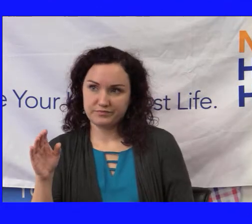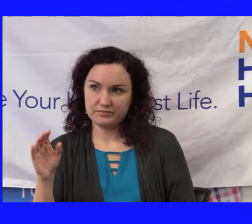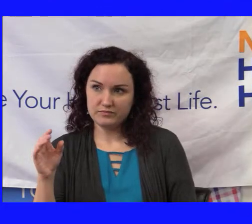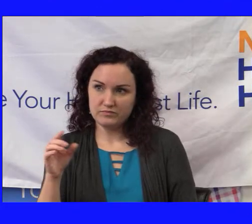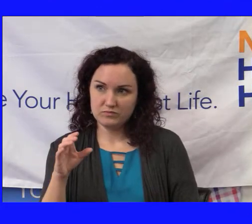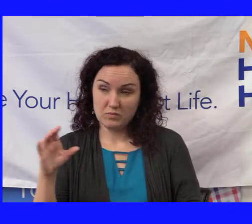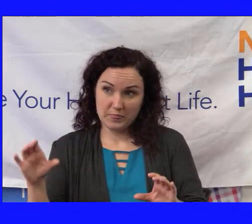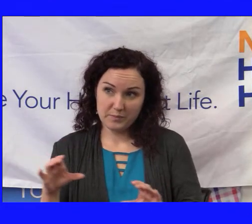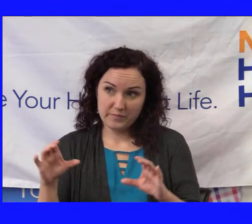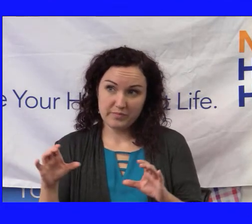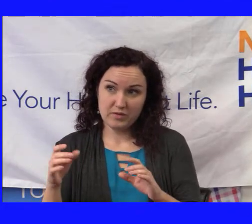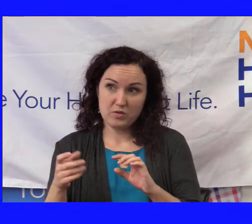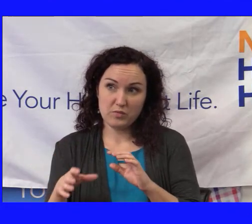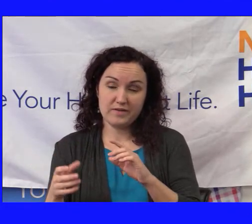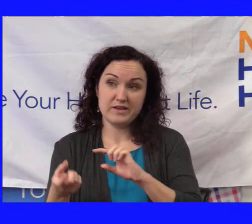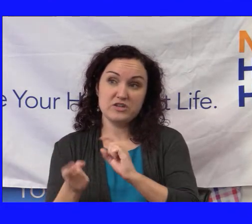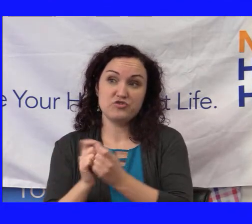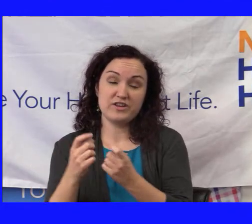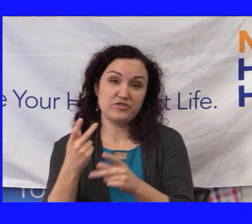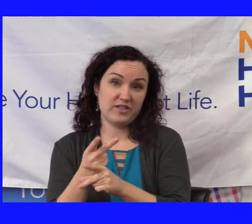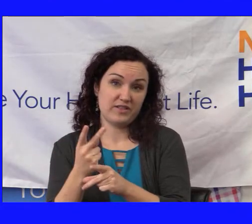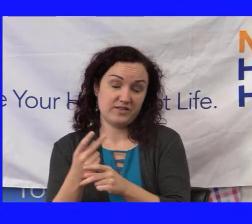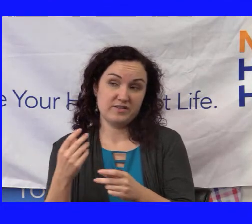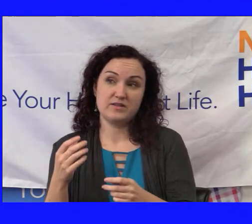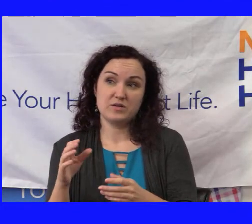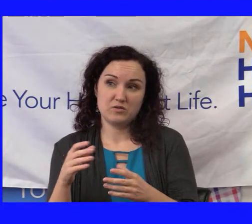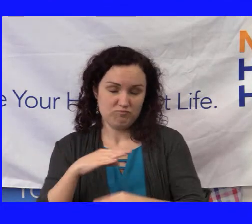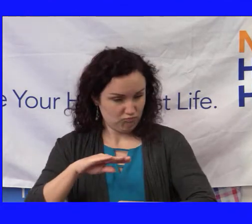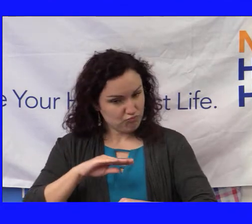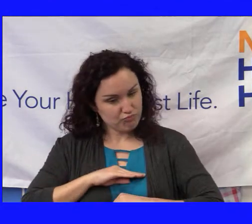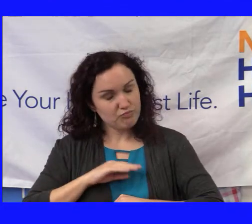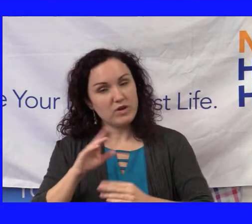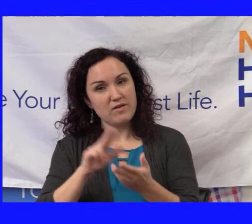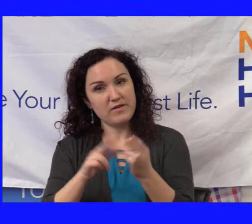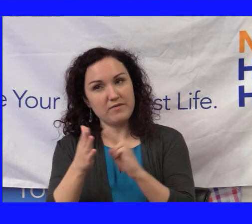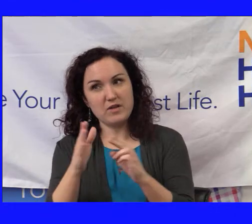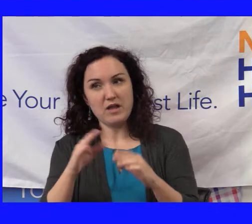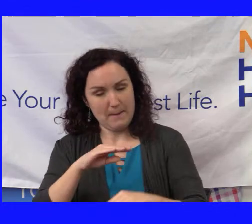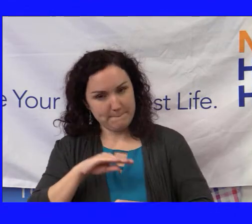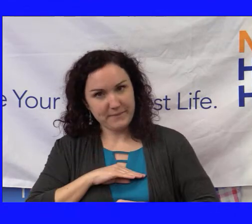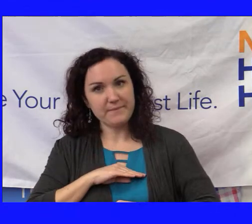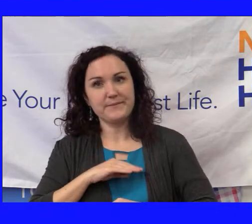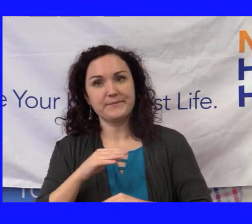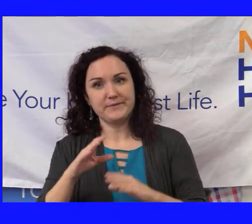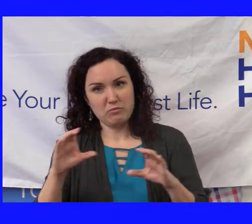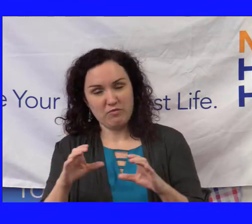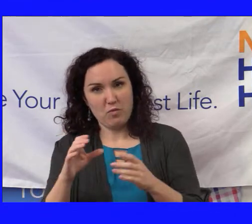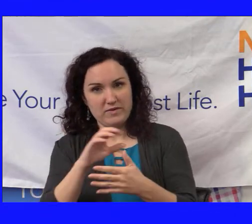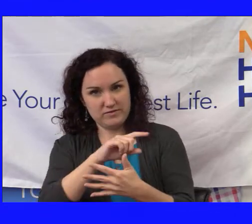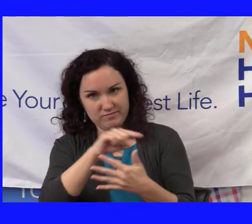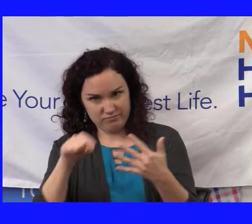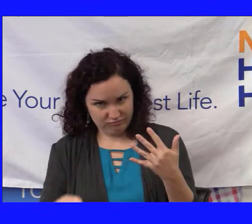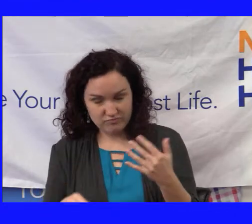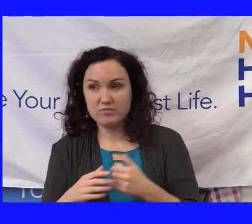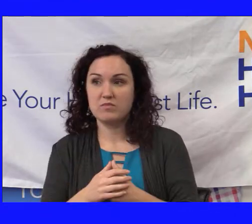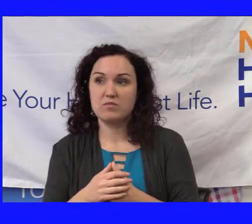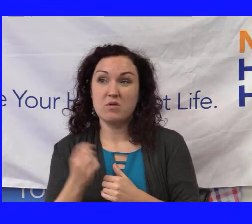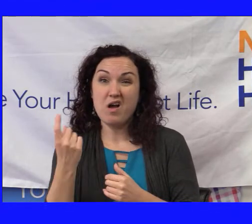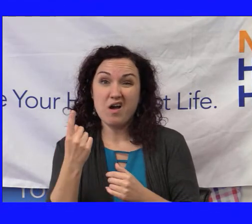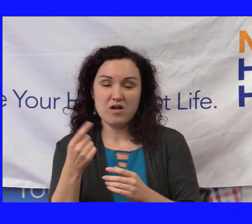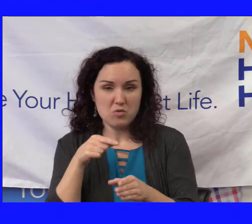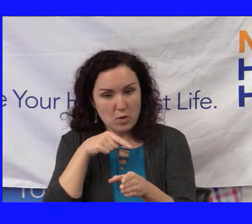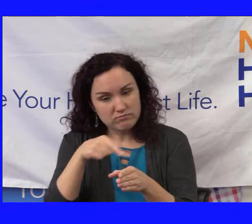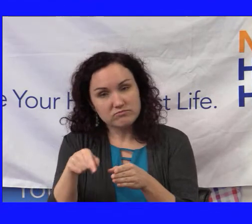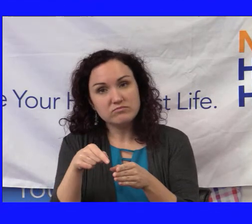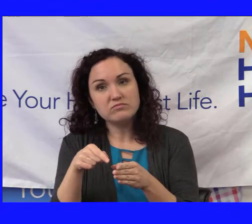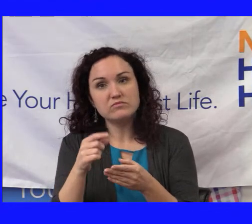performance, we found that Change Healthcare has met the majority of vendor performance criteria. The one area that we see key